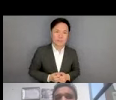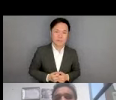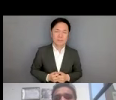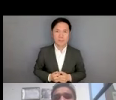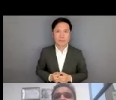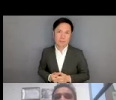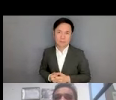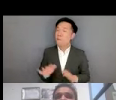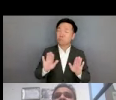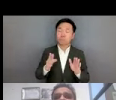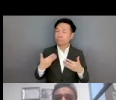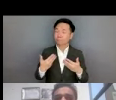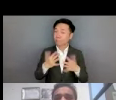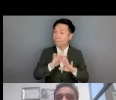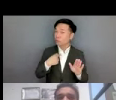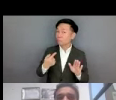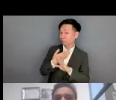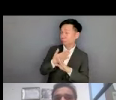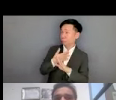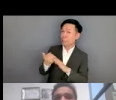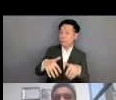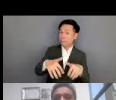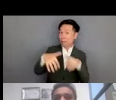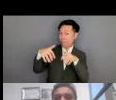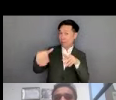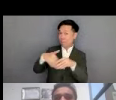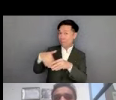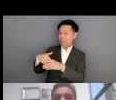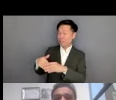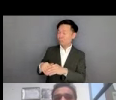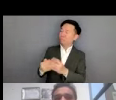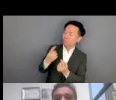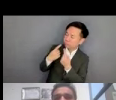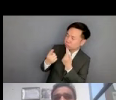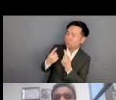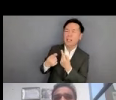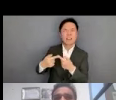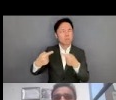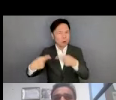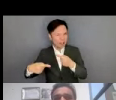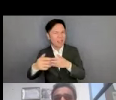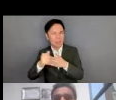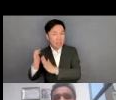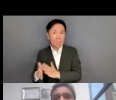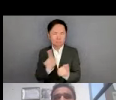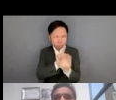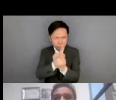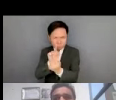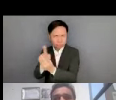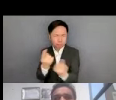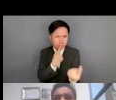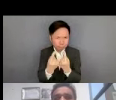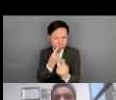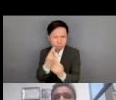we conducted the dialogue with young parliamentarians, political leaders from provincial and federal level, and